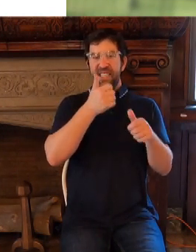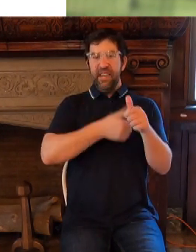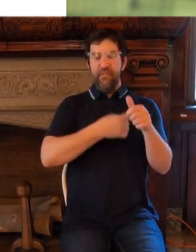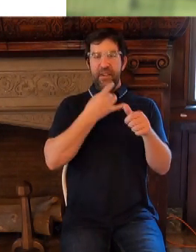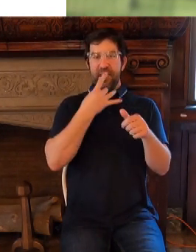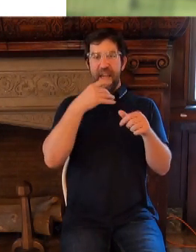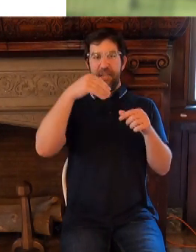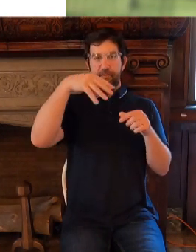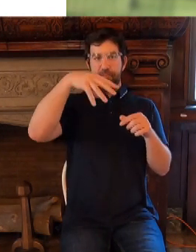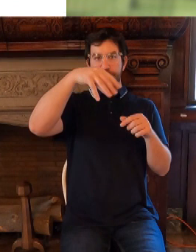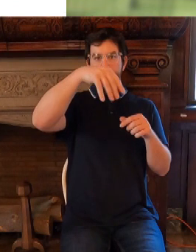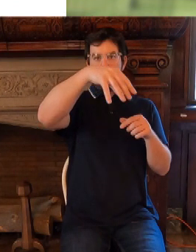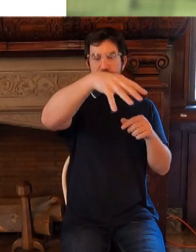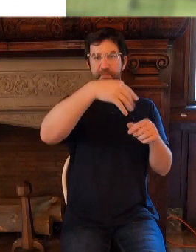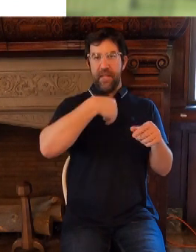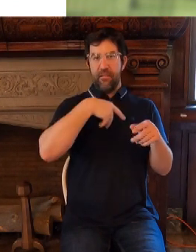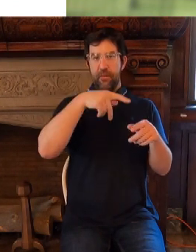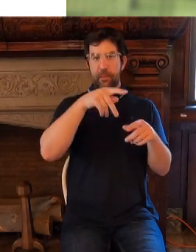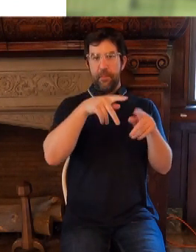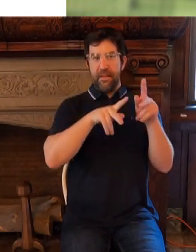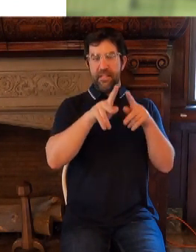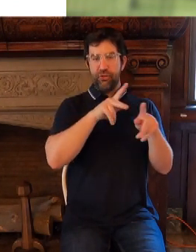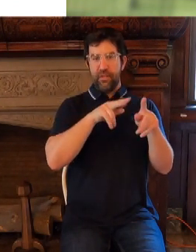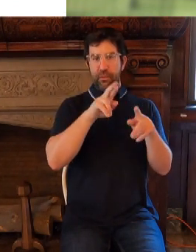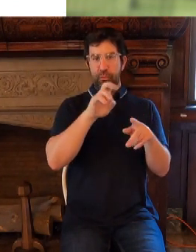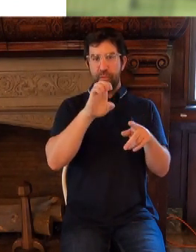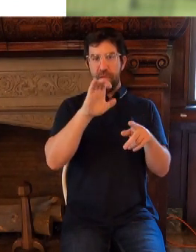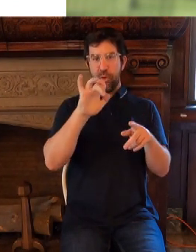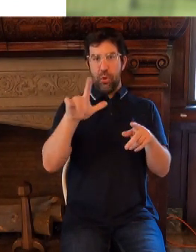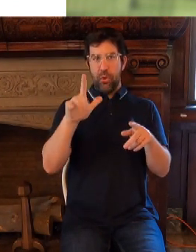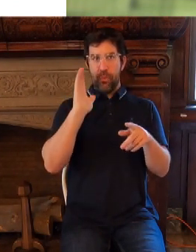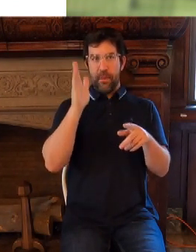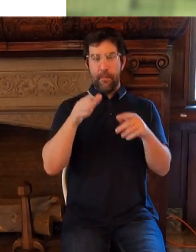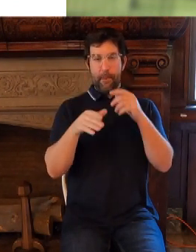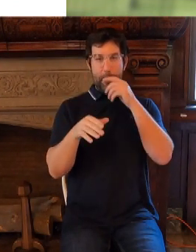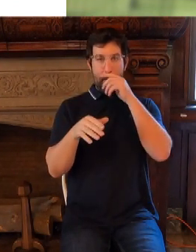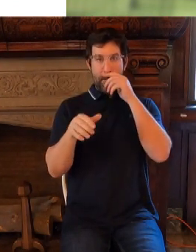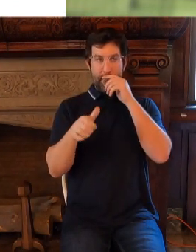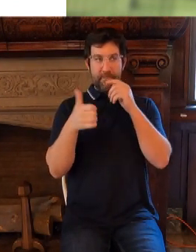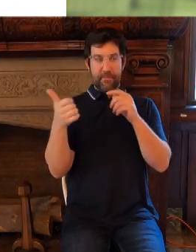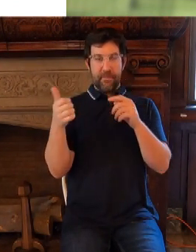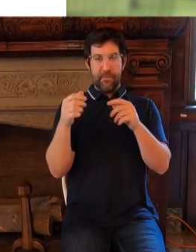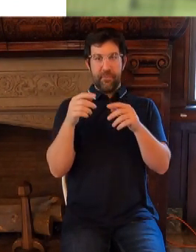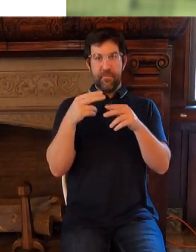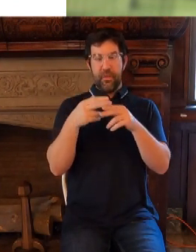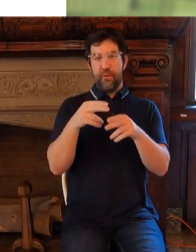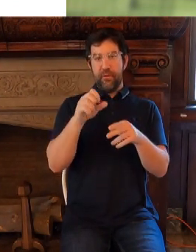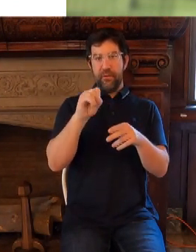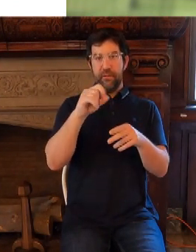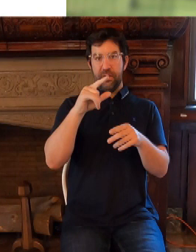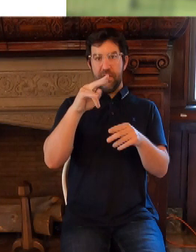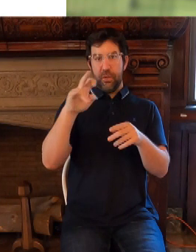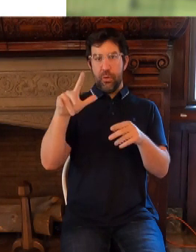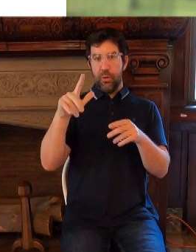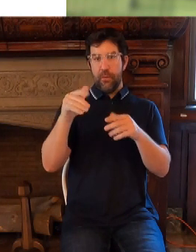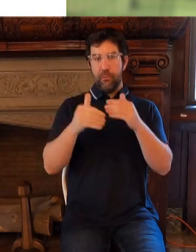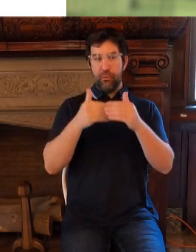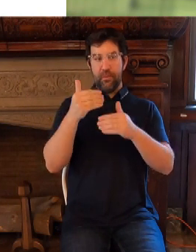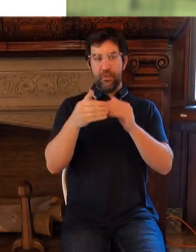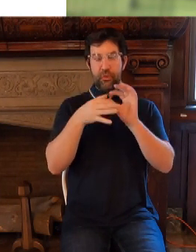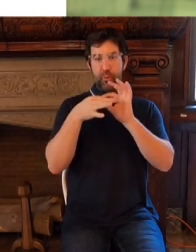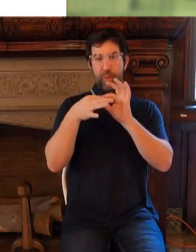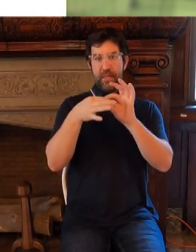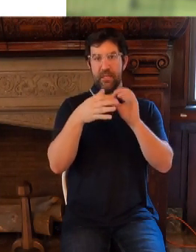signalized intersection along North Avenue. Another thing we're going to look into is what's called signal progression or